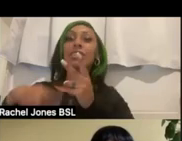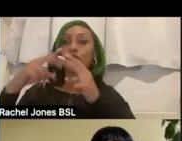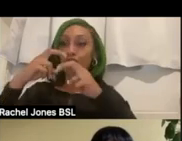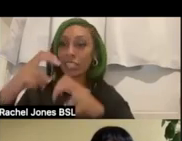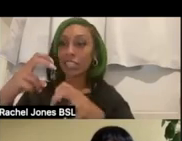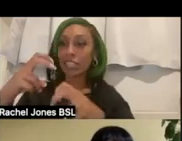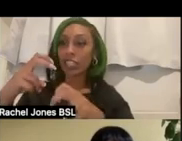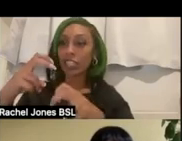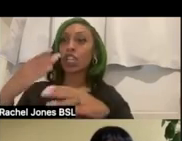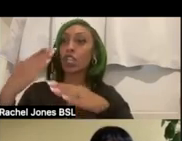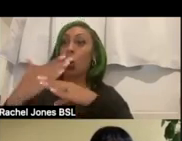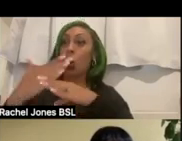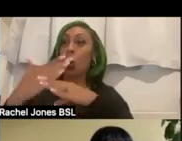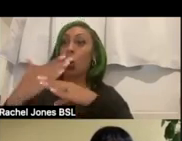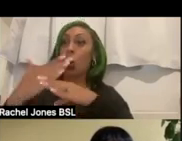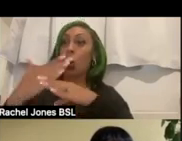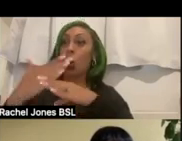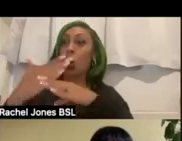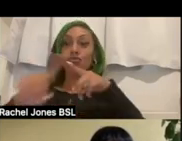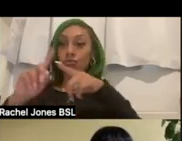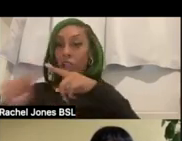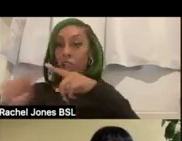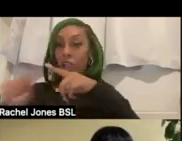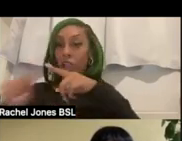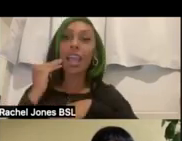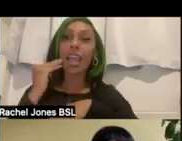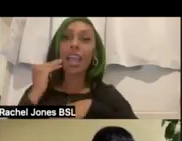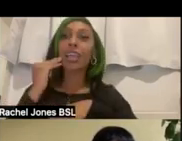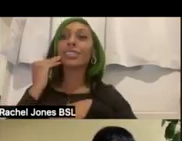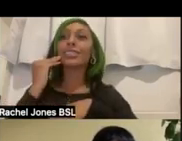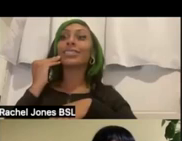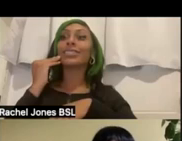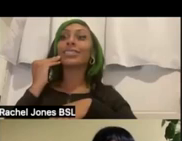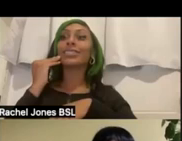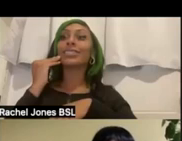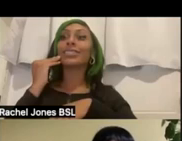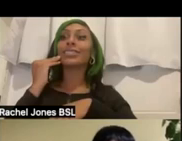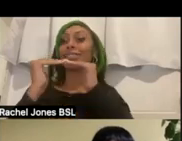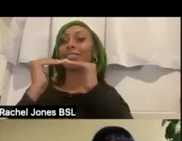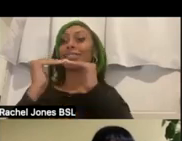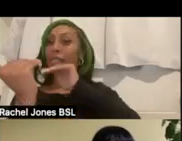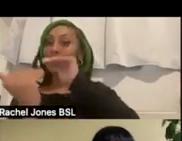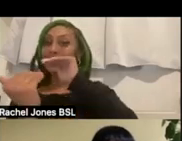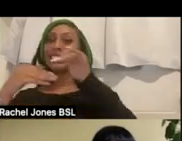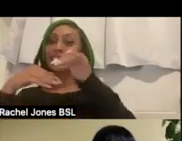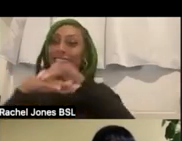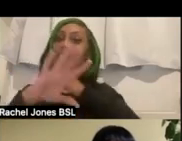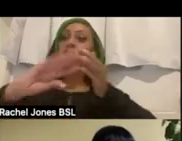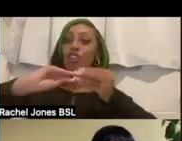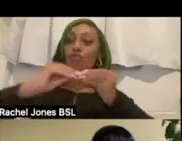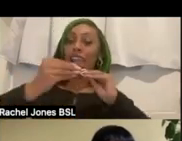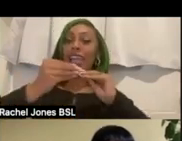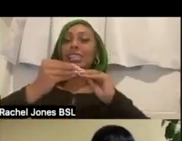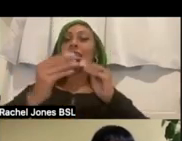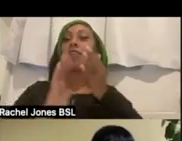inequalities, and institutional change within the creative and cultural industry. And today I'm going